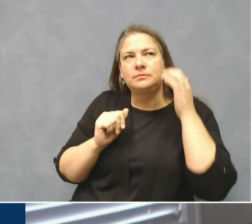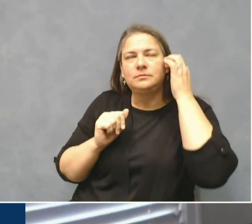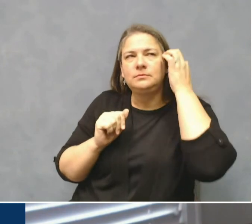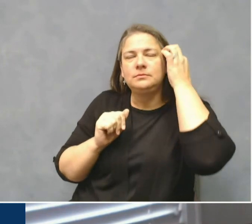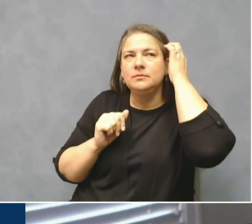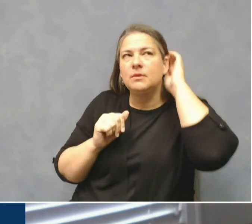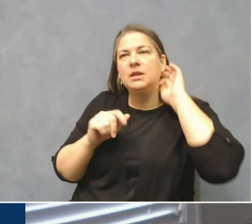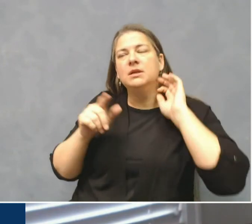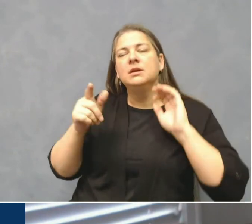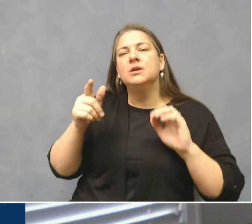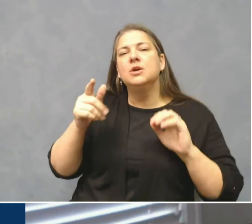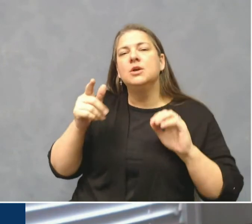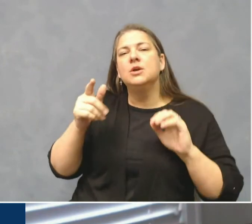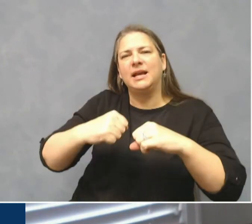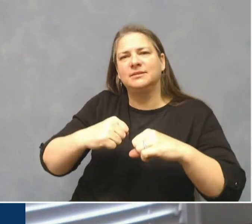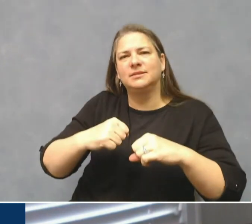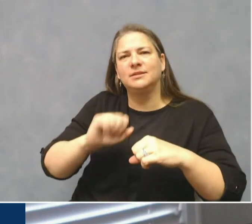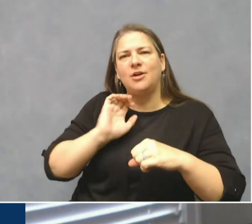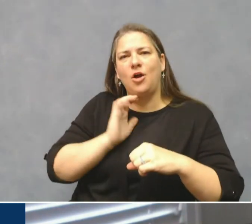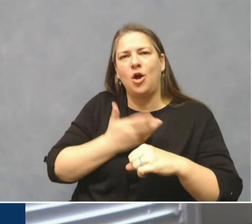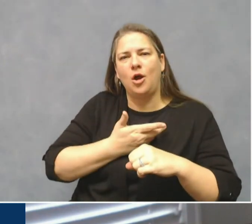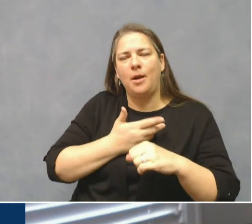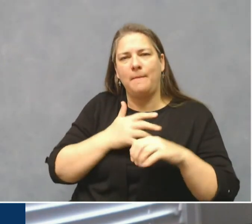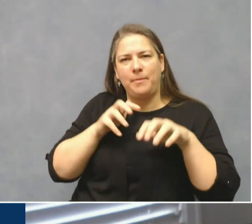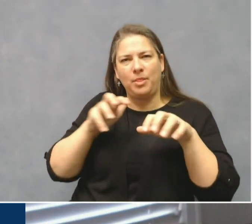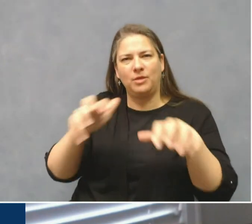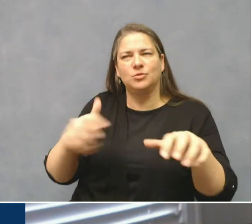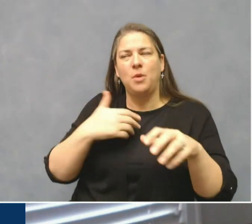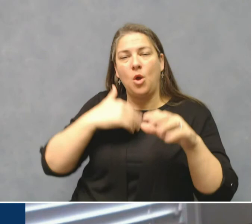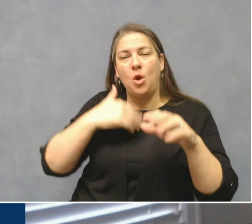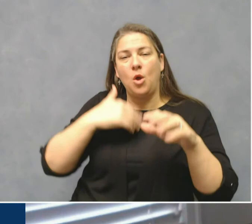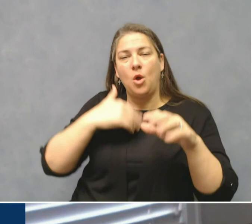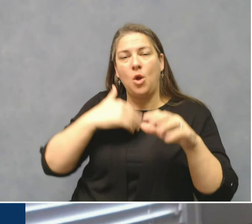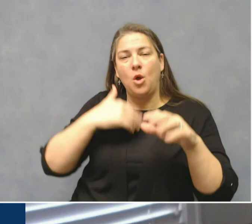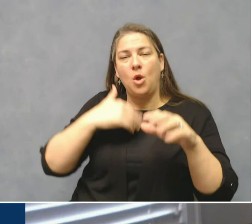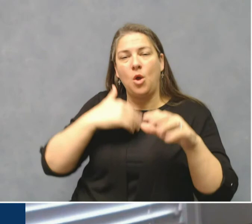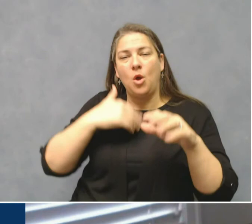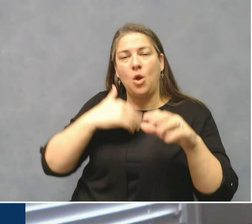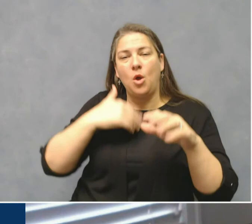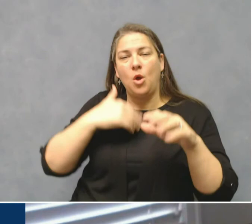so hard to try to protect. Some of them have not gotten sick and have not